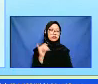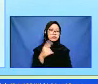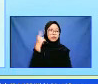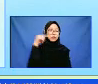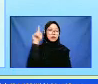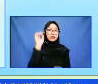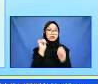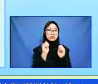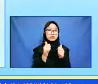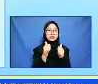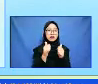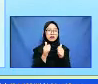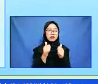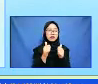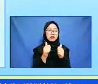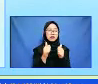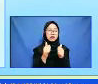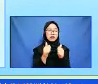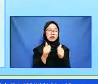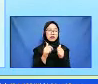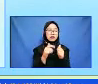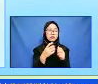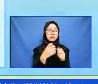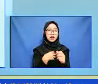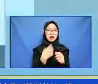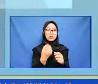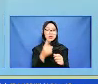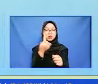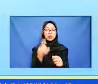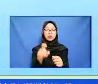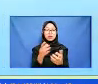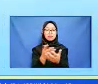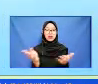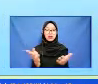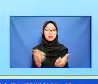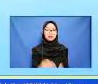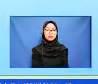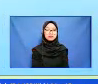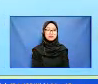Josh.